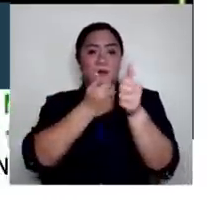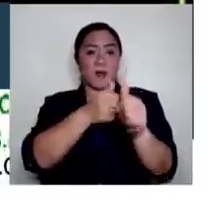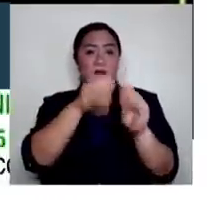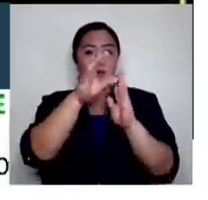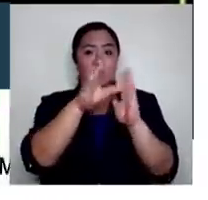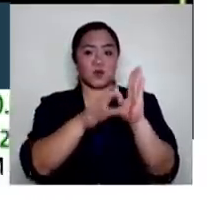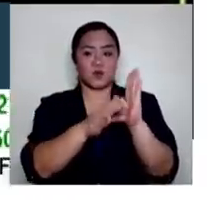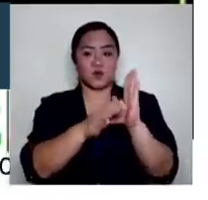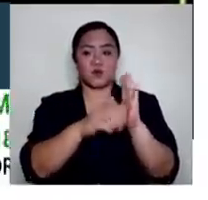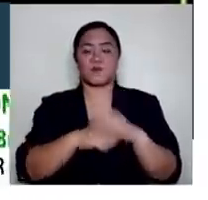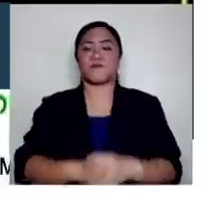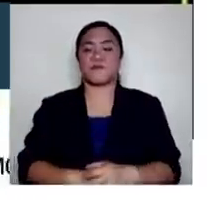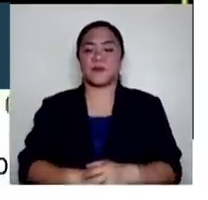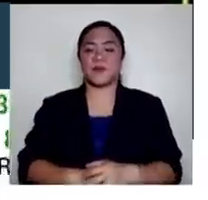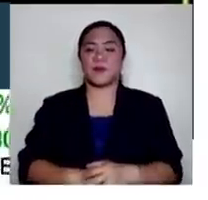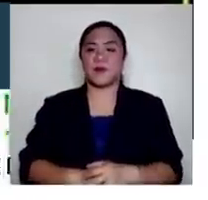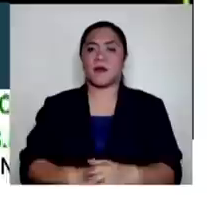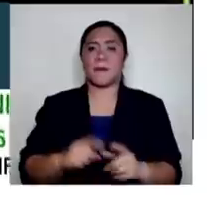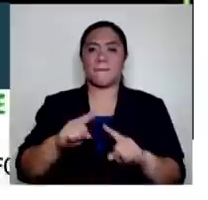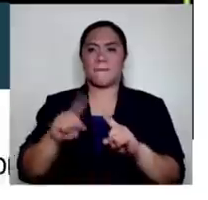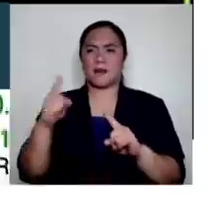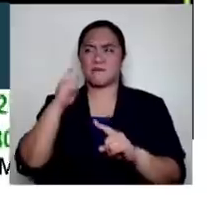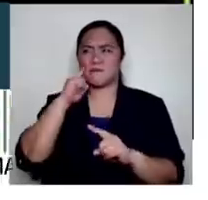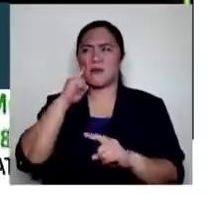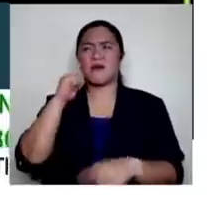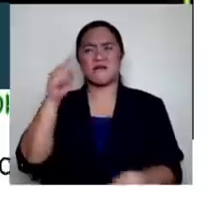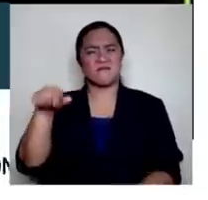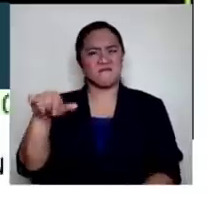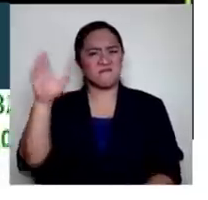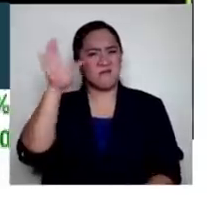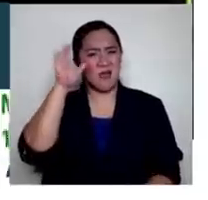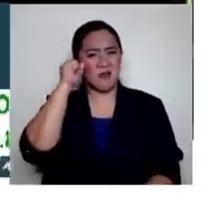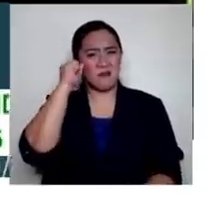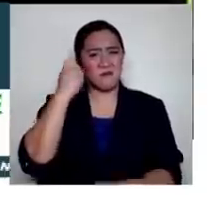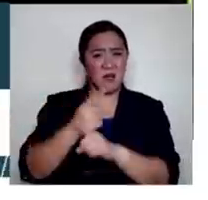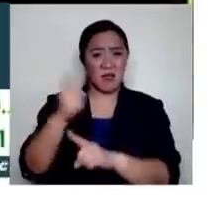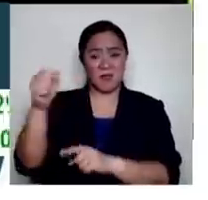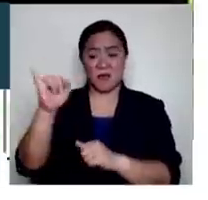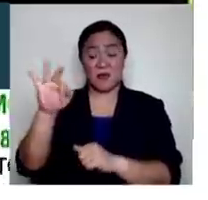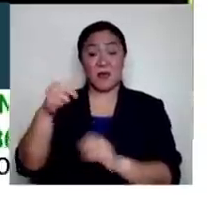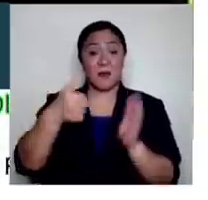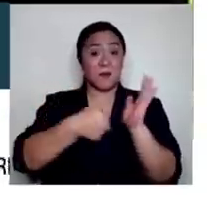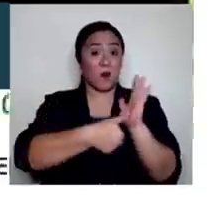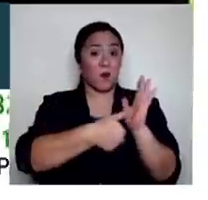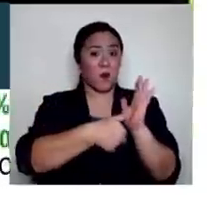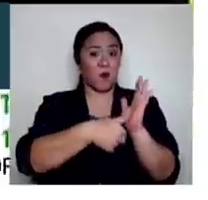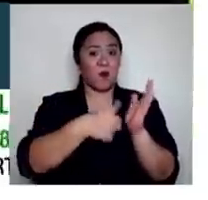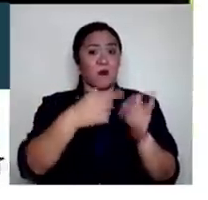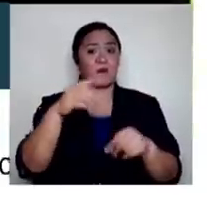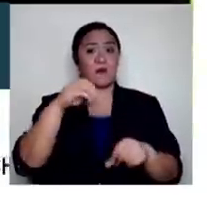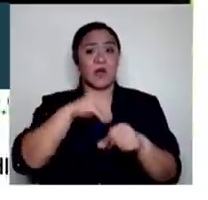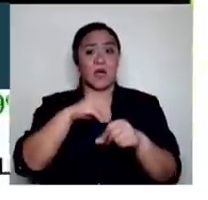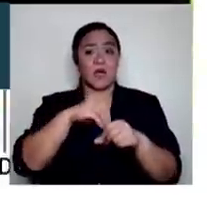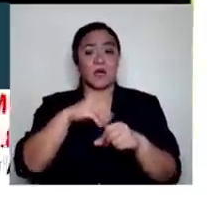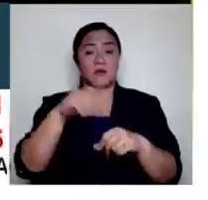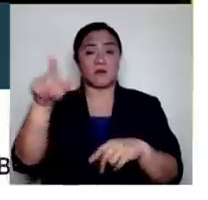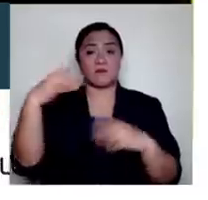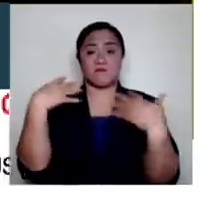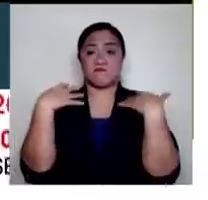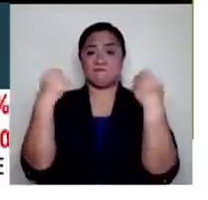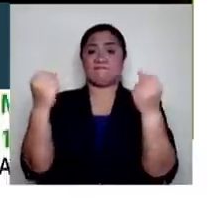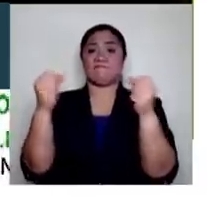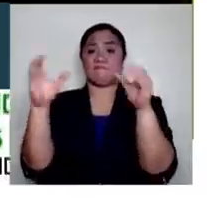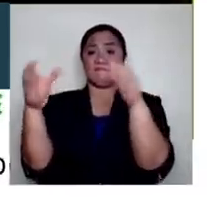And it's common sense that in an election, you strengthen your party not only